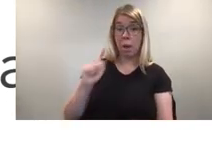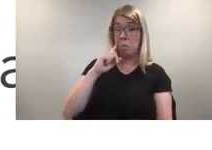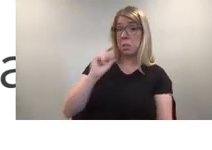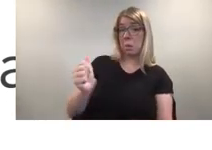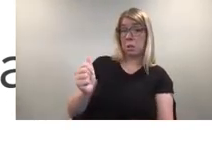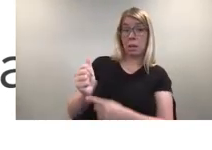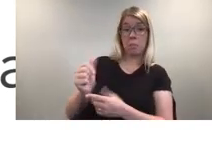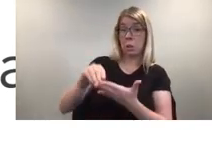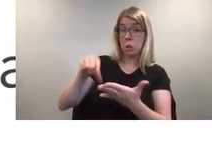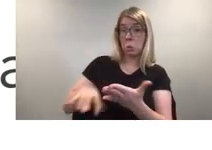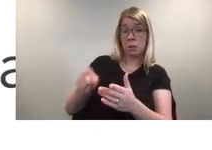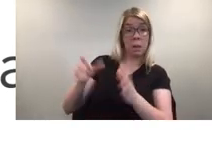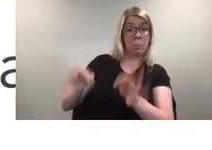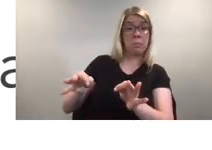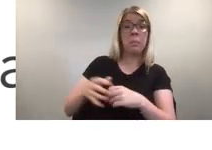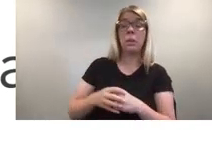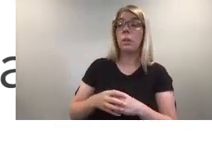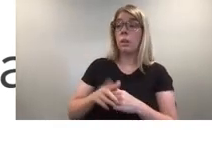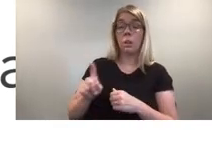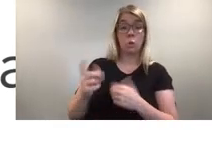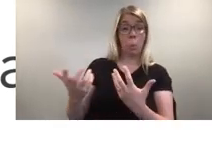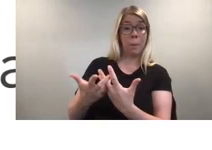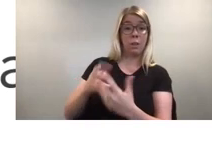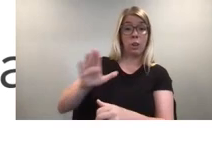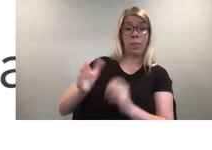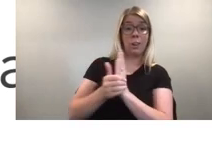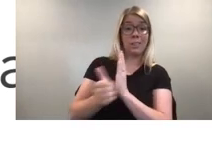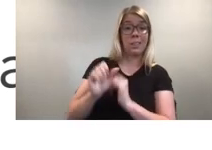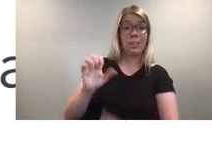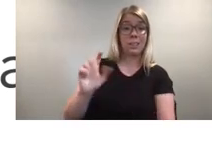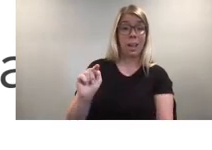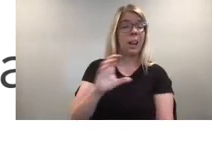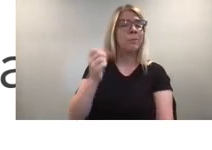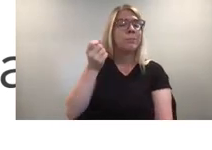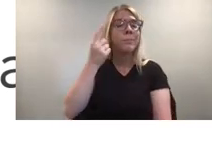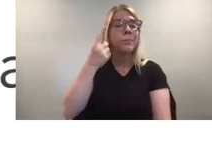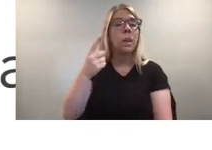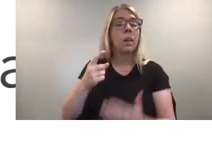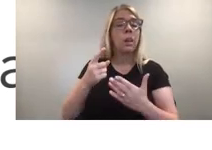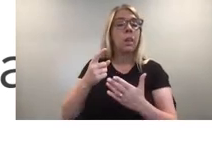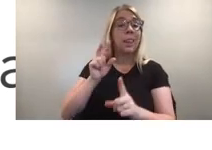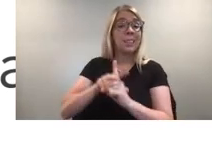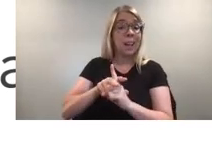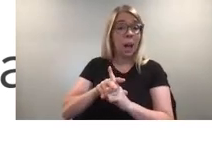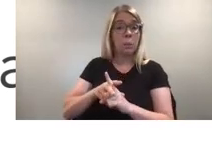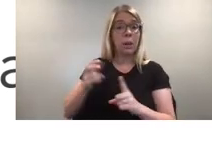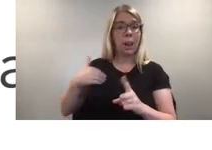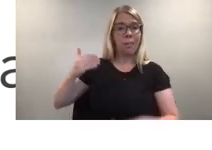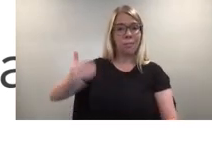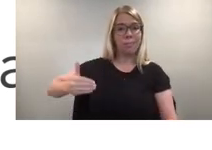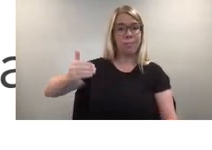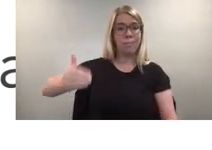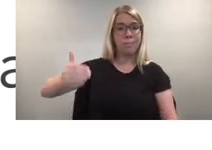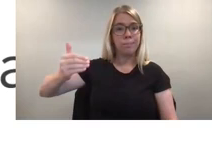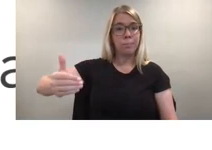their skill set. And this process was also scaffolded throughout the semester to allow students the opportunity to think critically about how